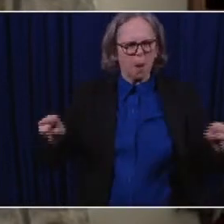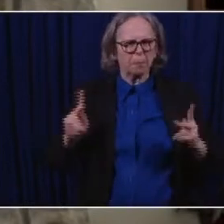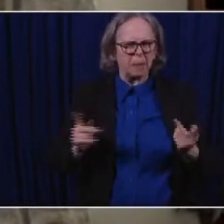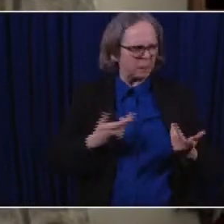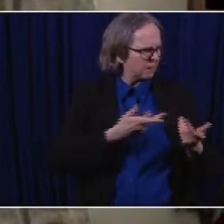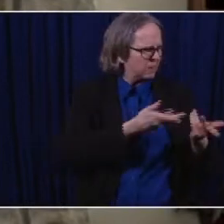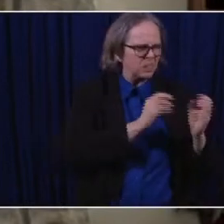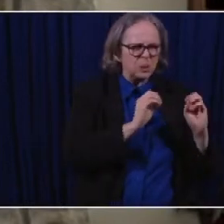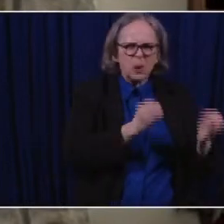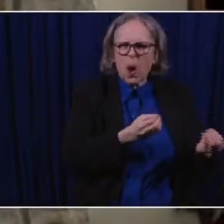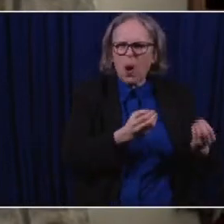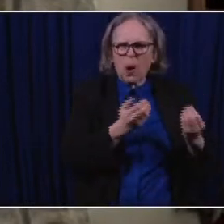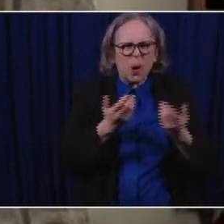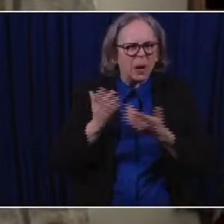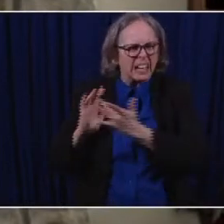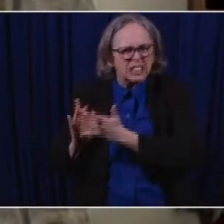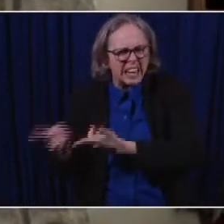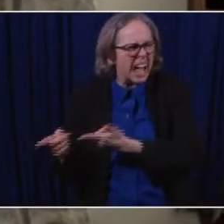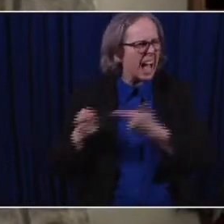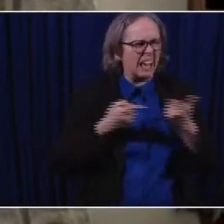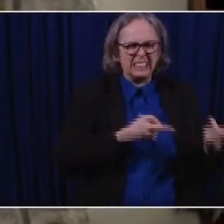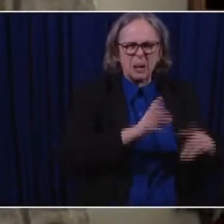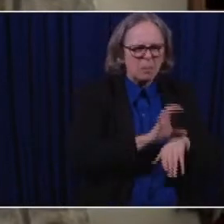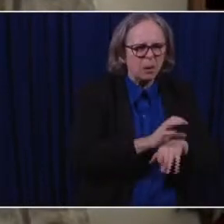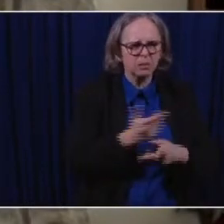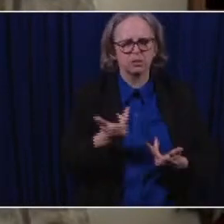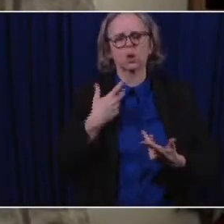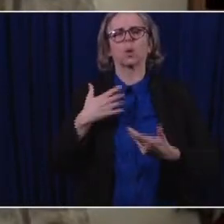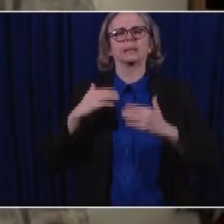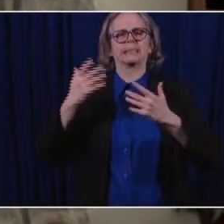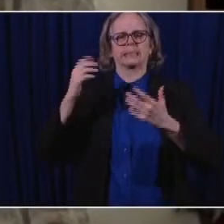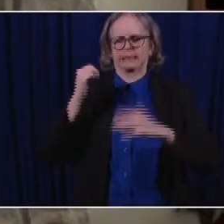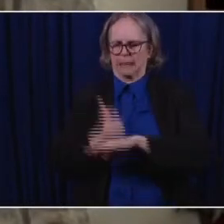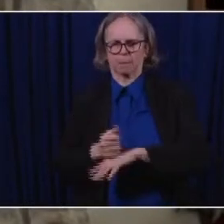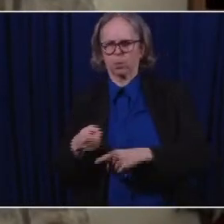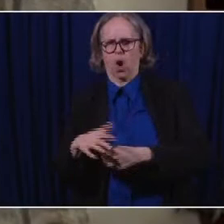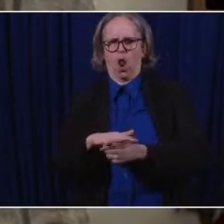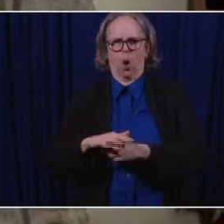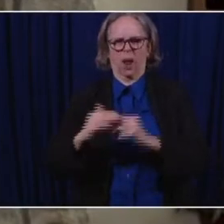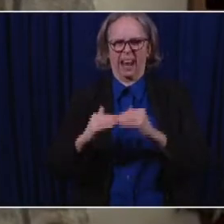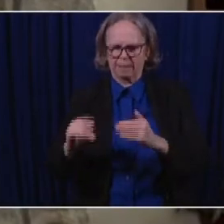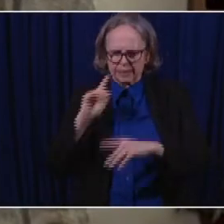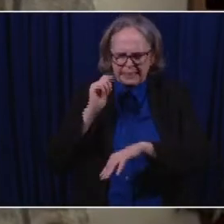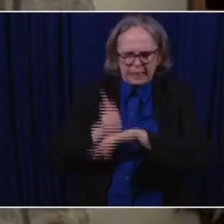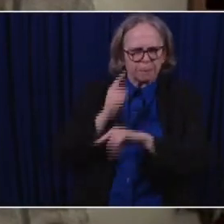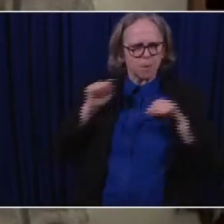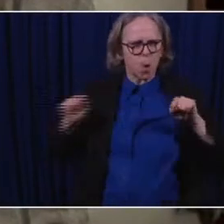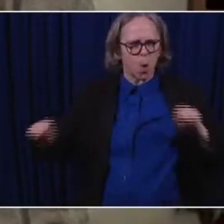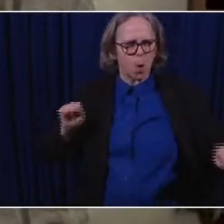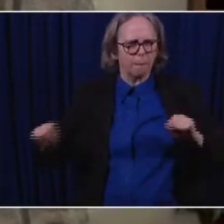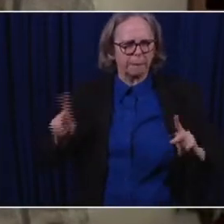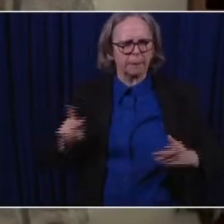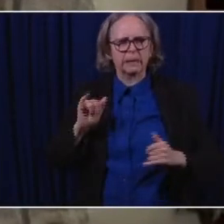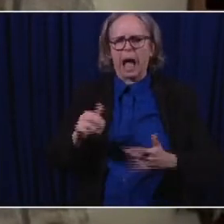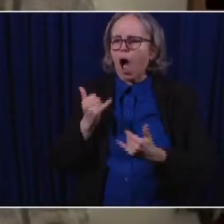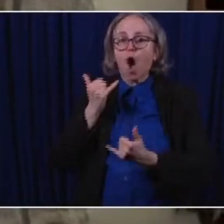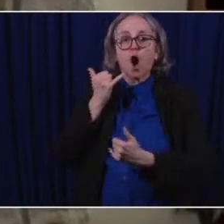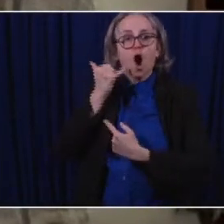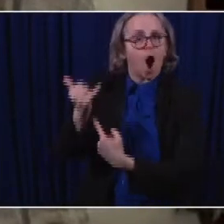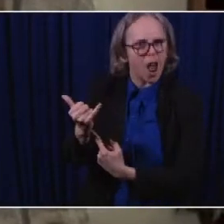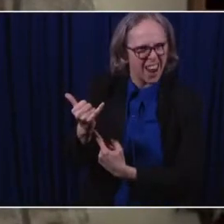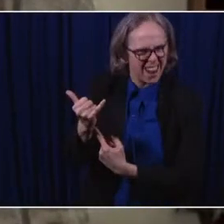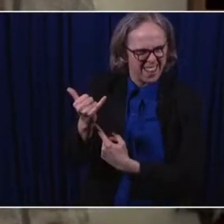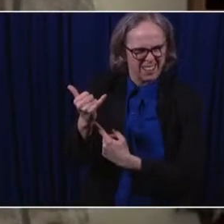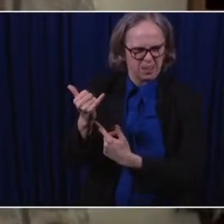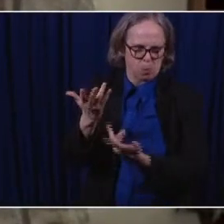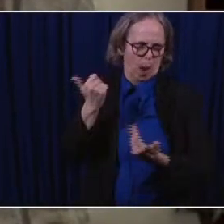more places where people can actually call and use the phone when they cannot use the computer. The computer is obviously the most